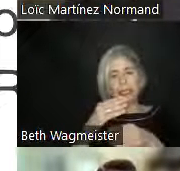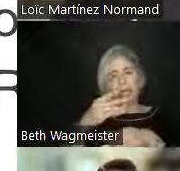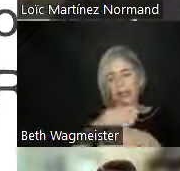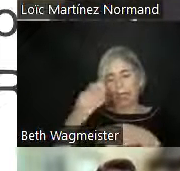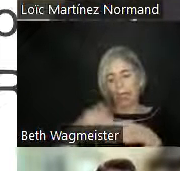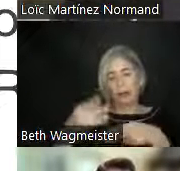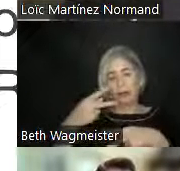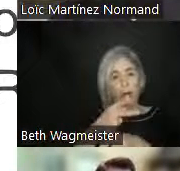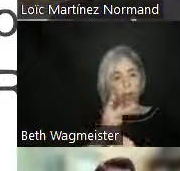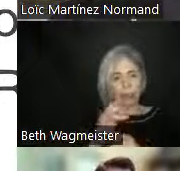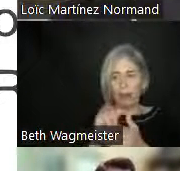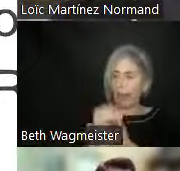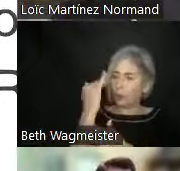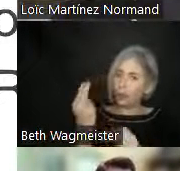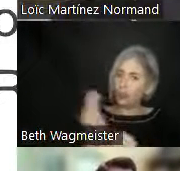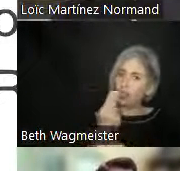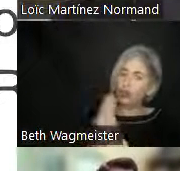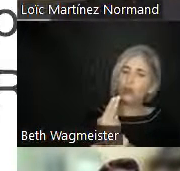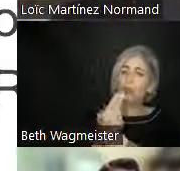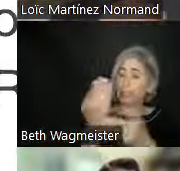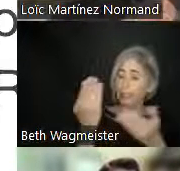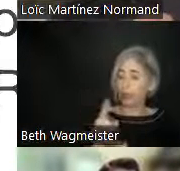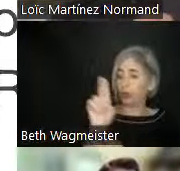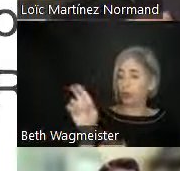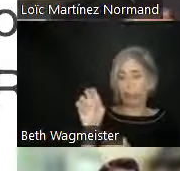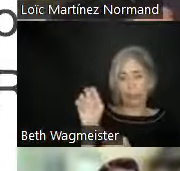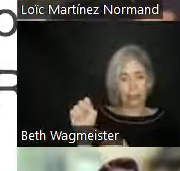And that is widely used in the US.